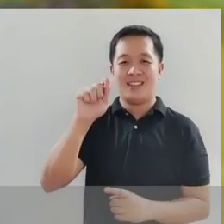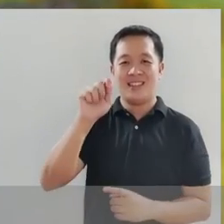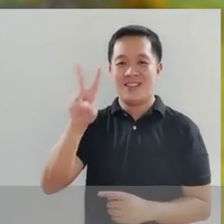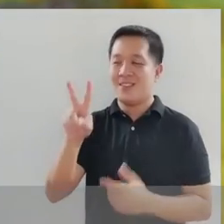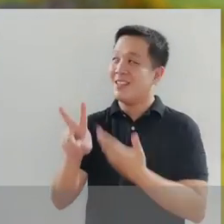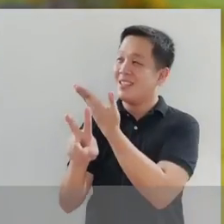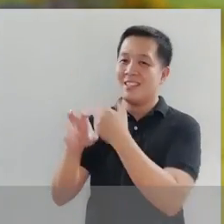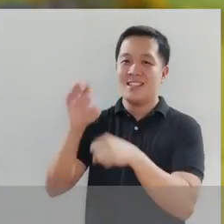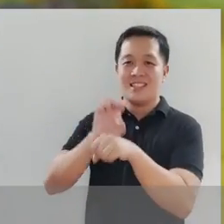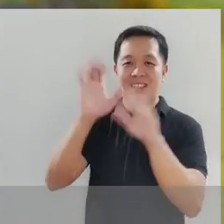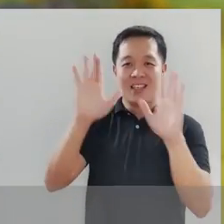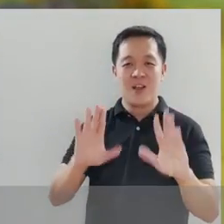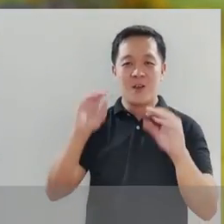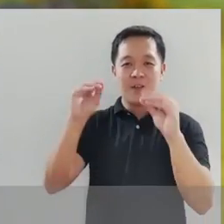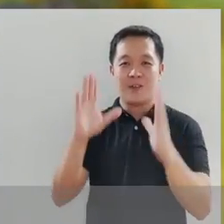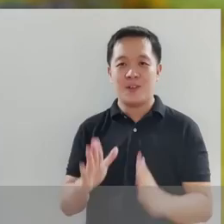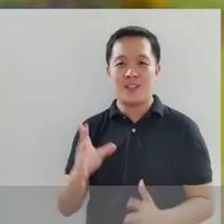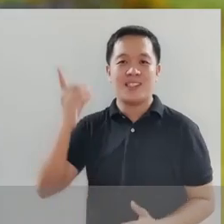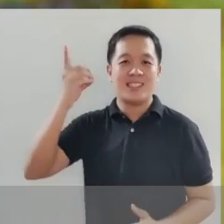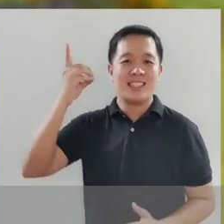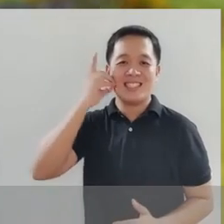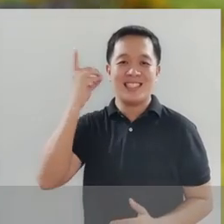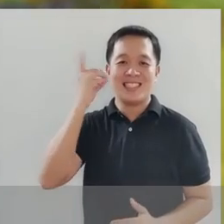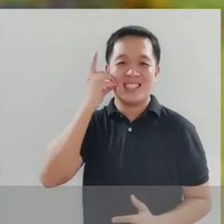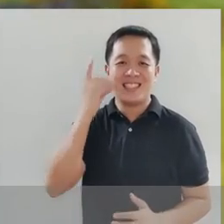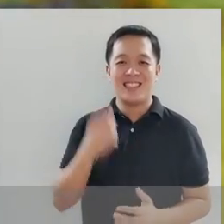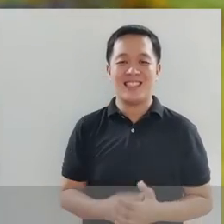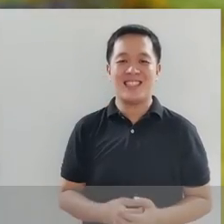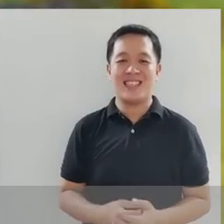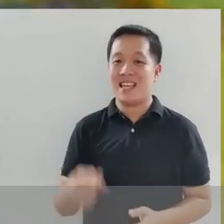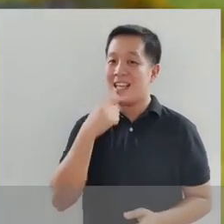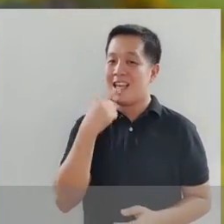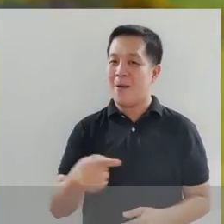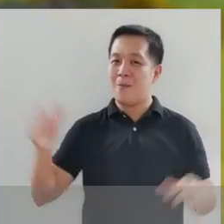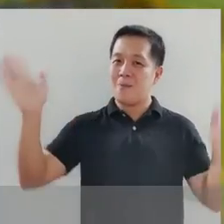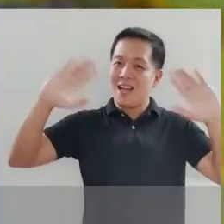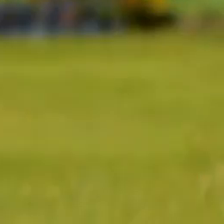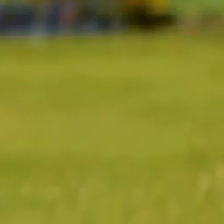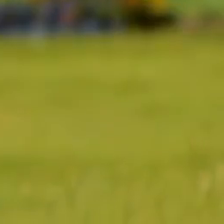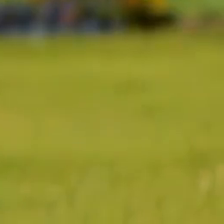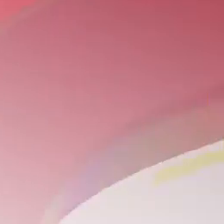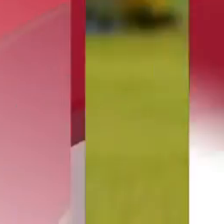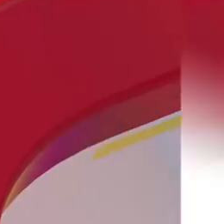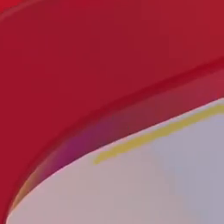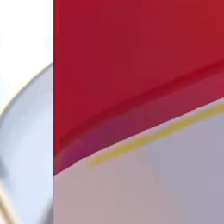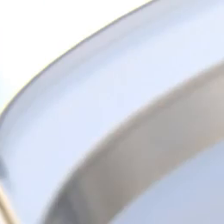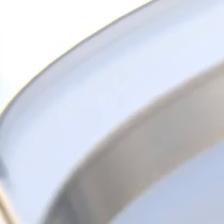I am your English Tastic Teacher, Teacher Dash, saying bye-bye!